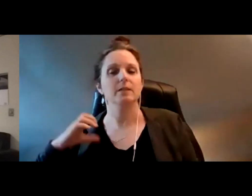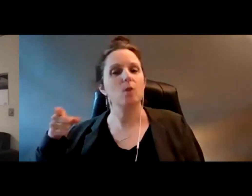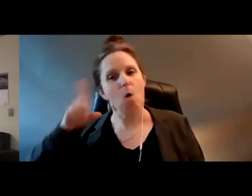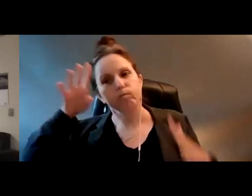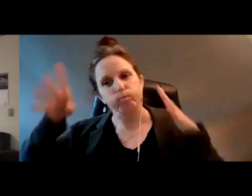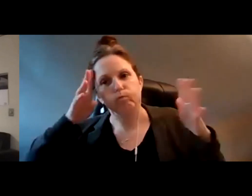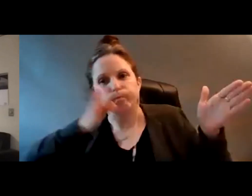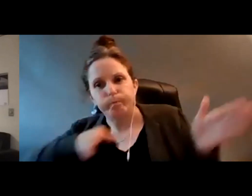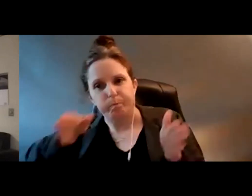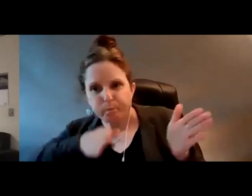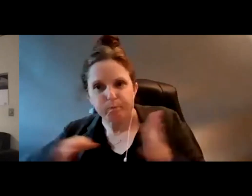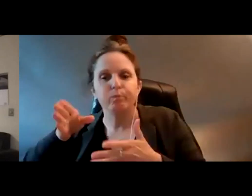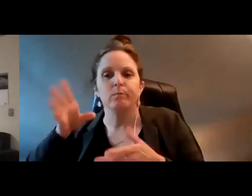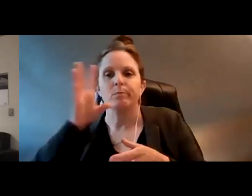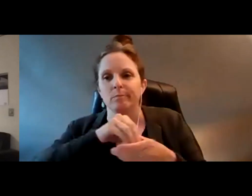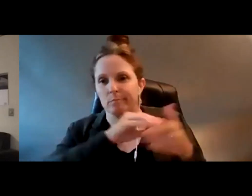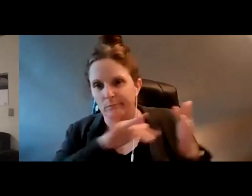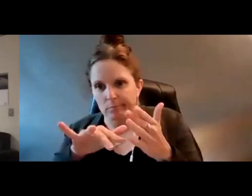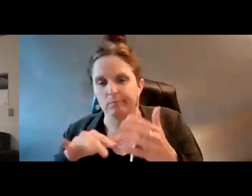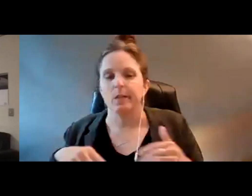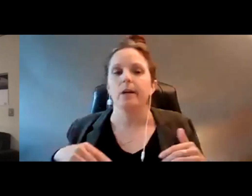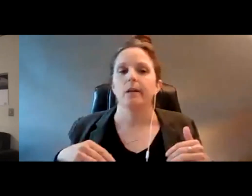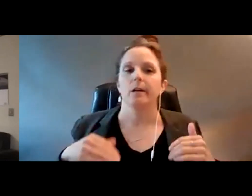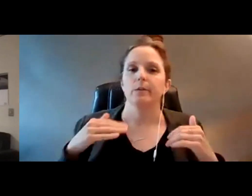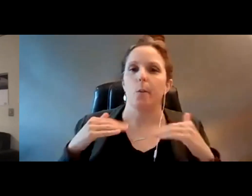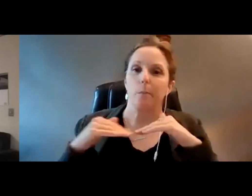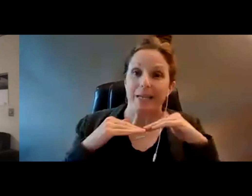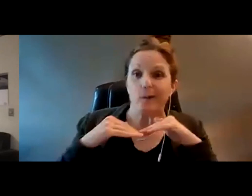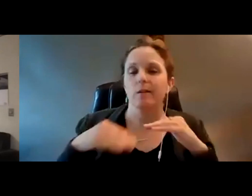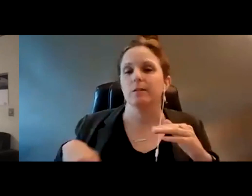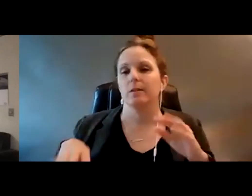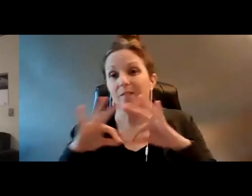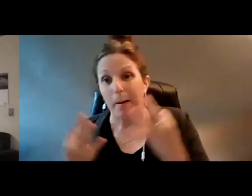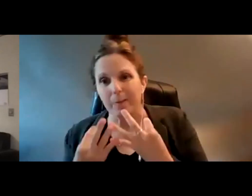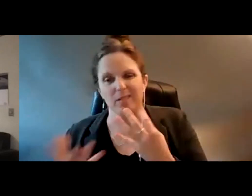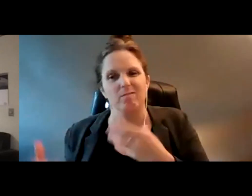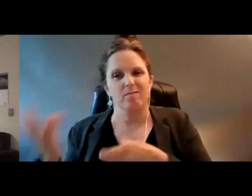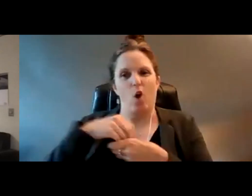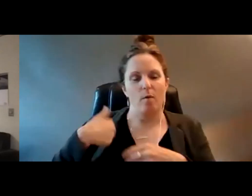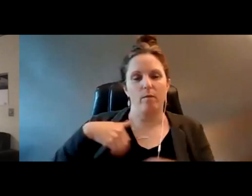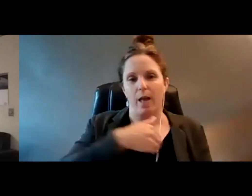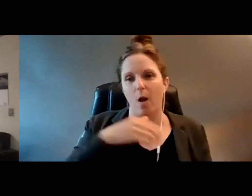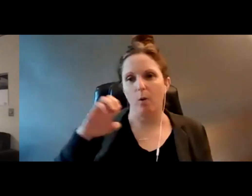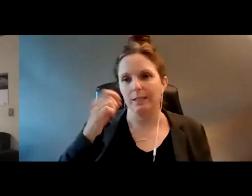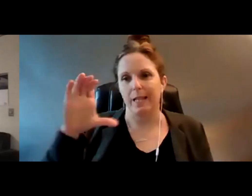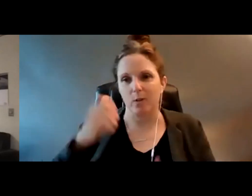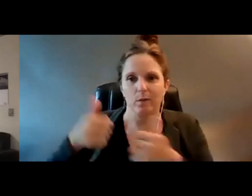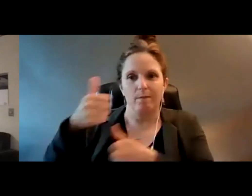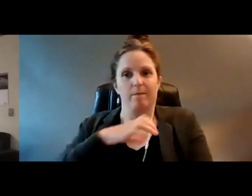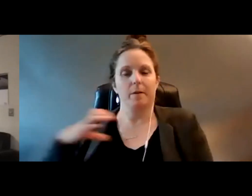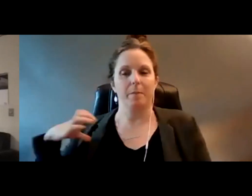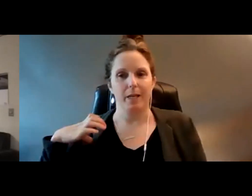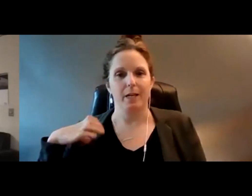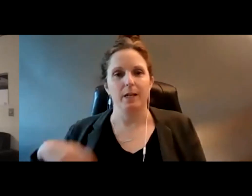succeed. We did have peers on our executive committee. So peers helped us in the planning